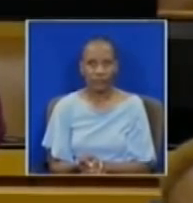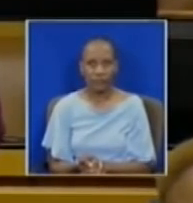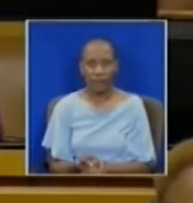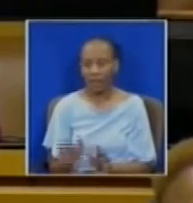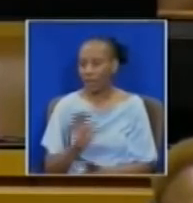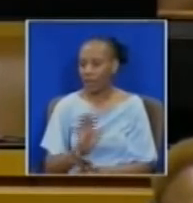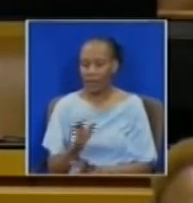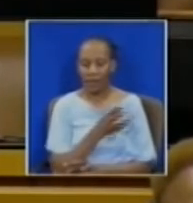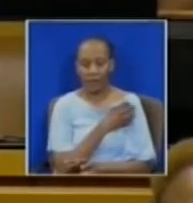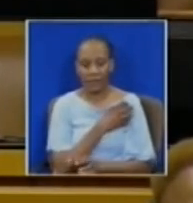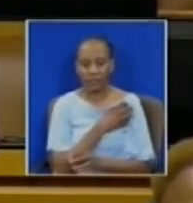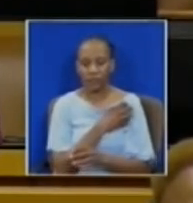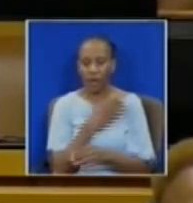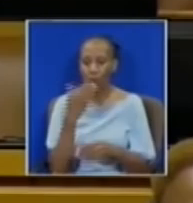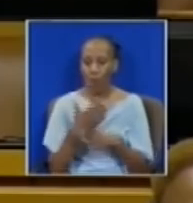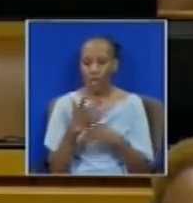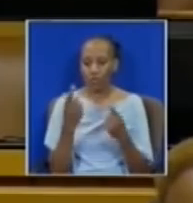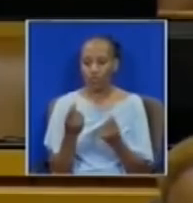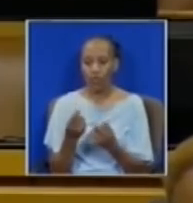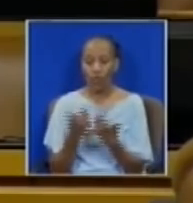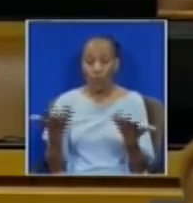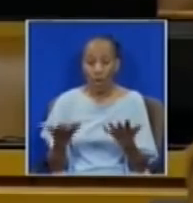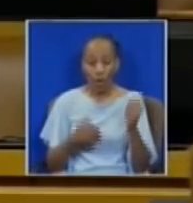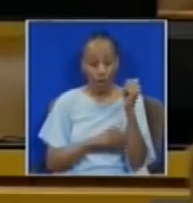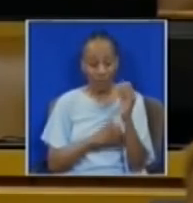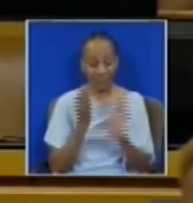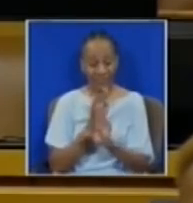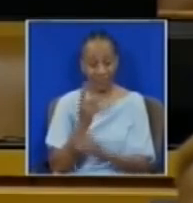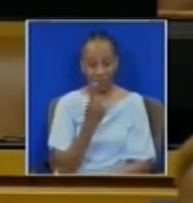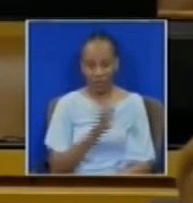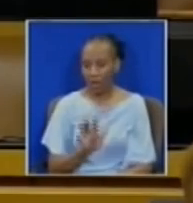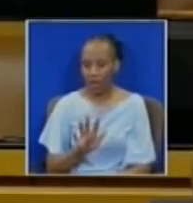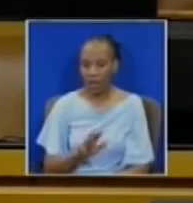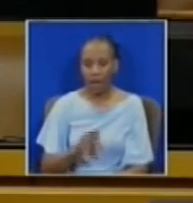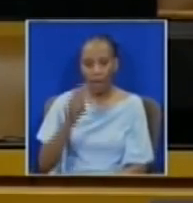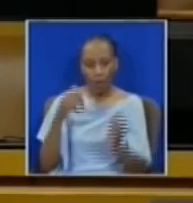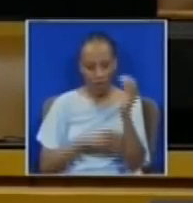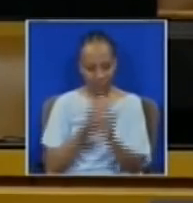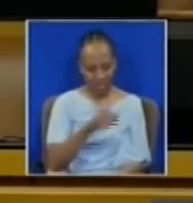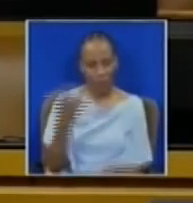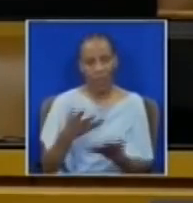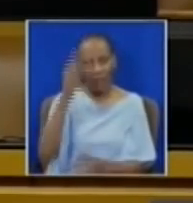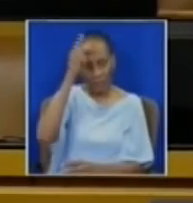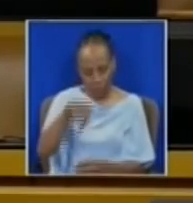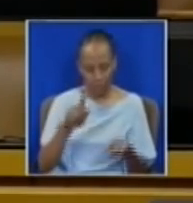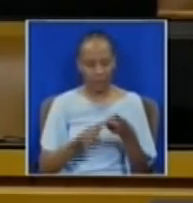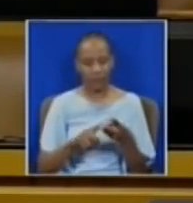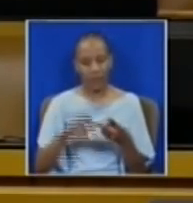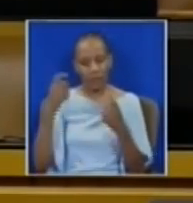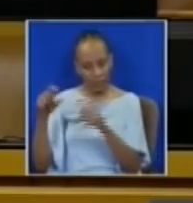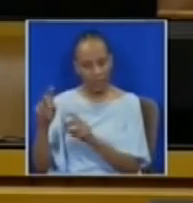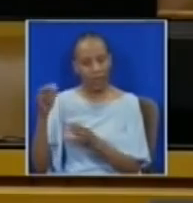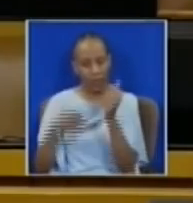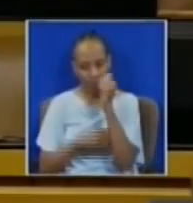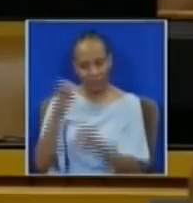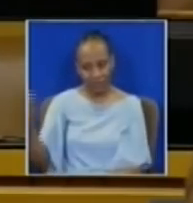them and we'll be the bad guy. But I think that it's necessary to take this kind of radical step. But I'm also, I mean, I wasn't born yesterday